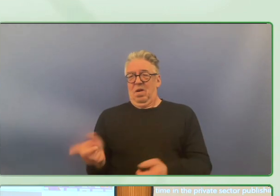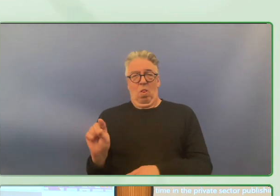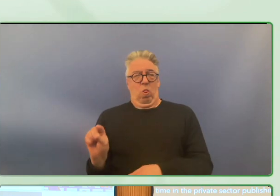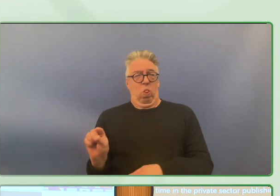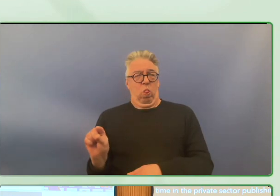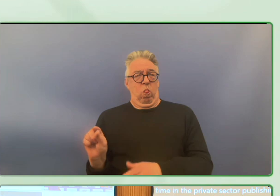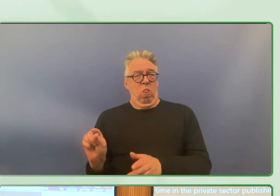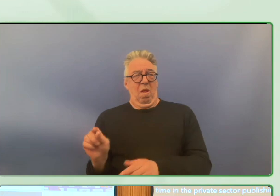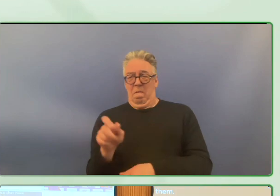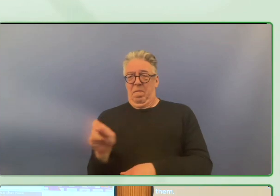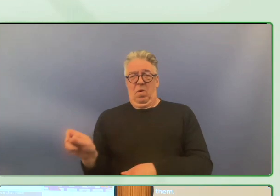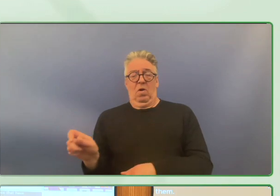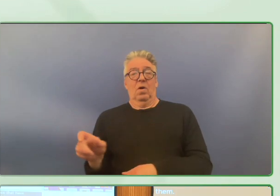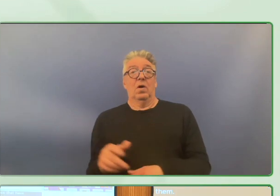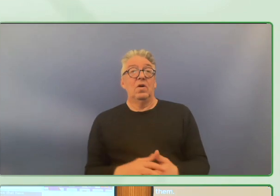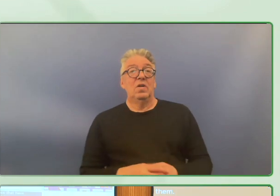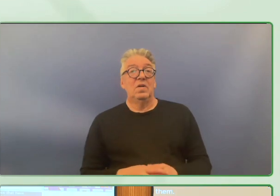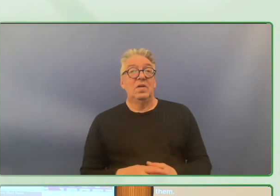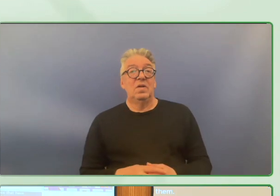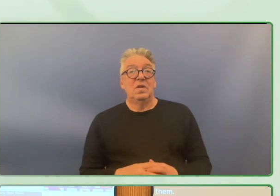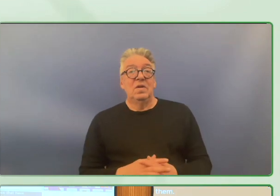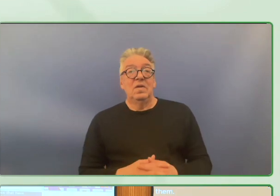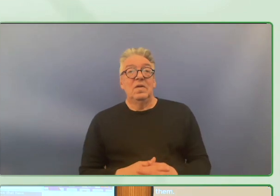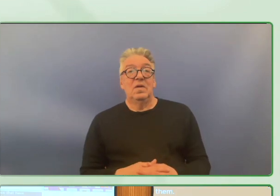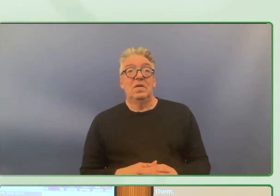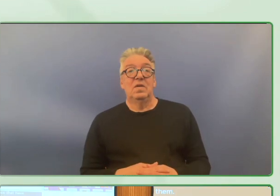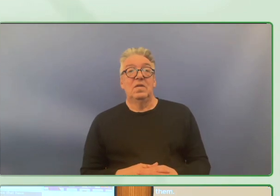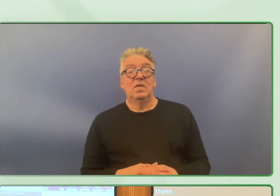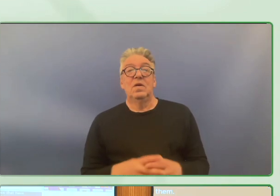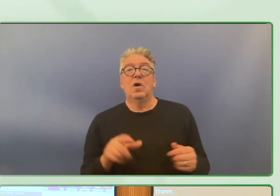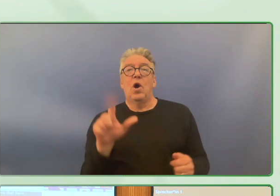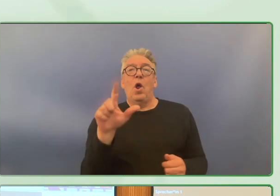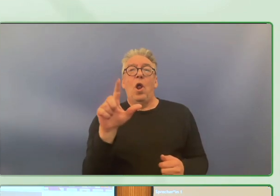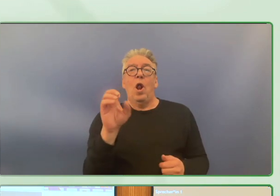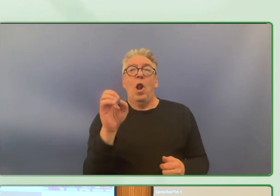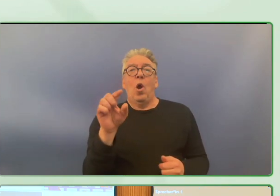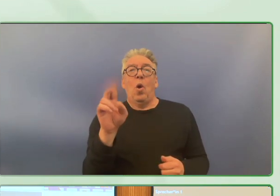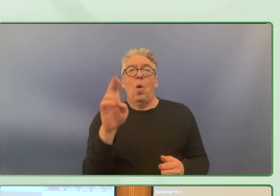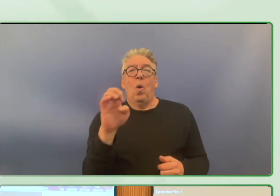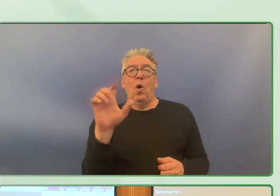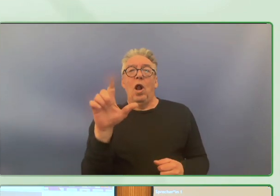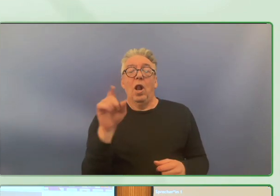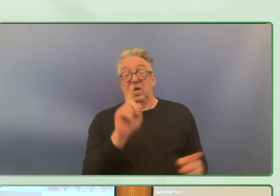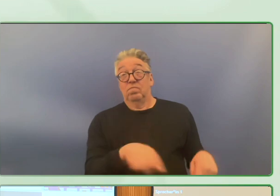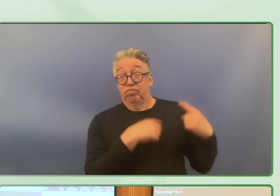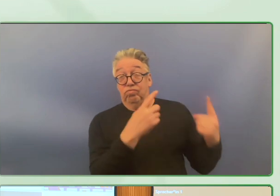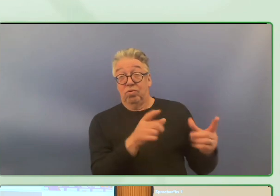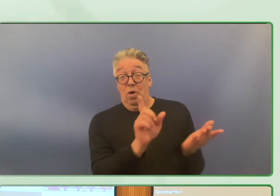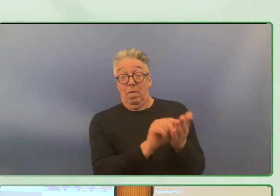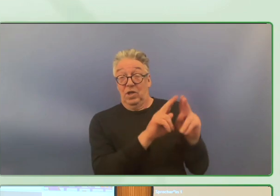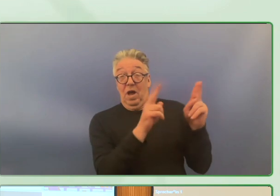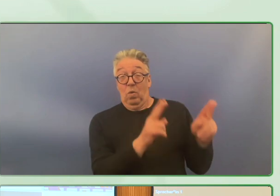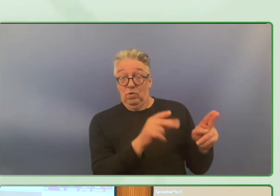Part of our shareholding is by Longhorn, which is an existing publishing house since 1964, and we were brought up